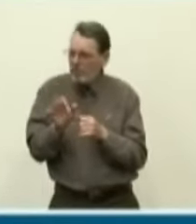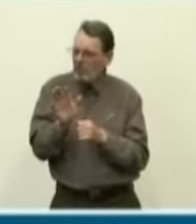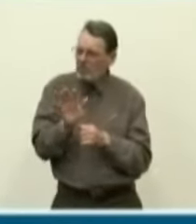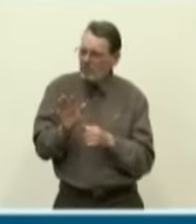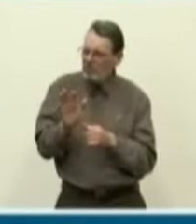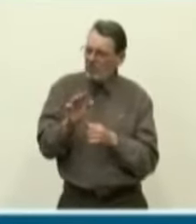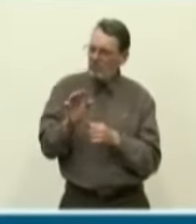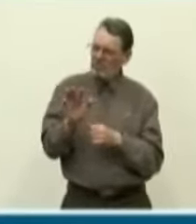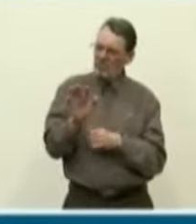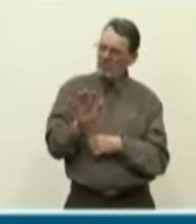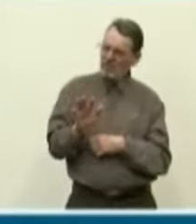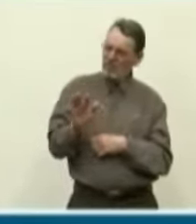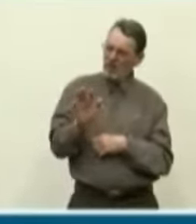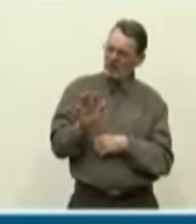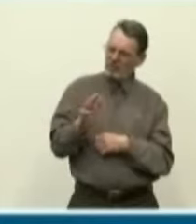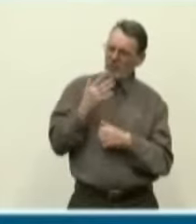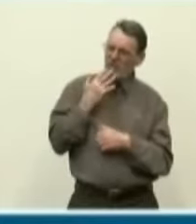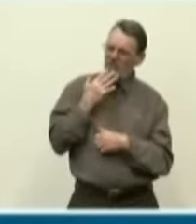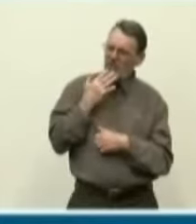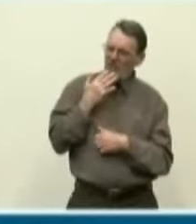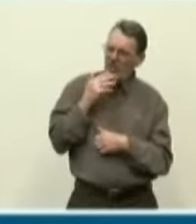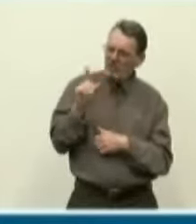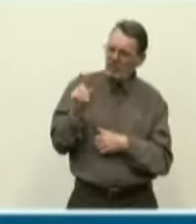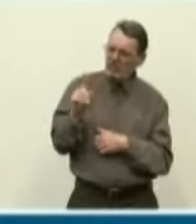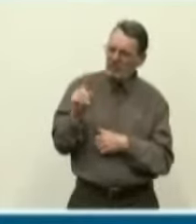the what color it was?